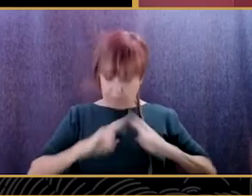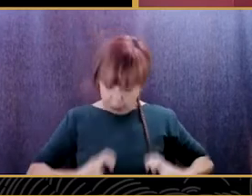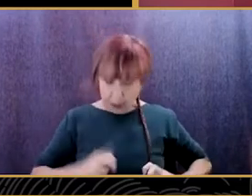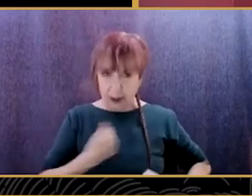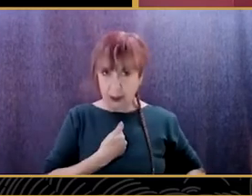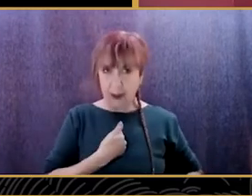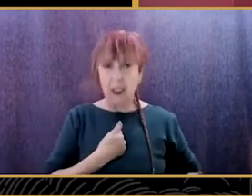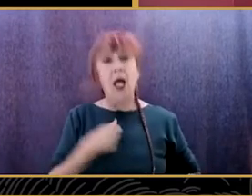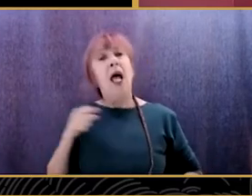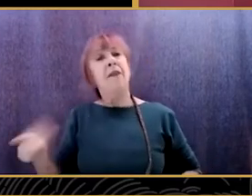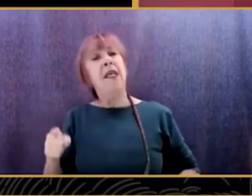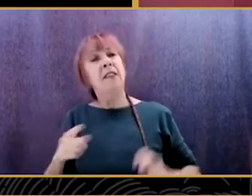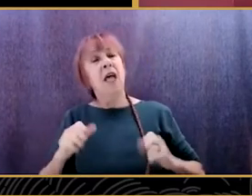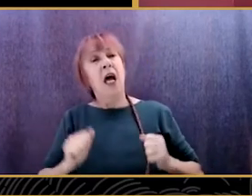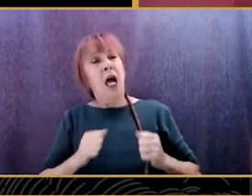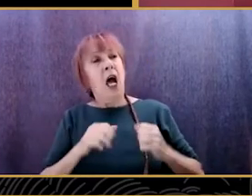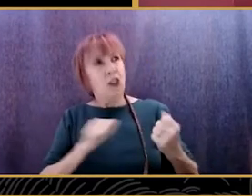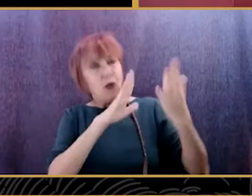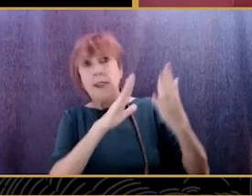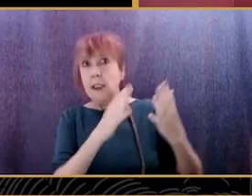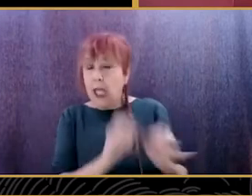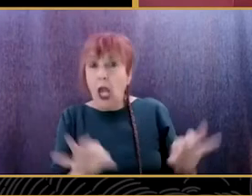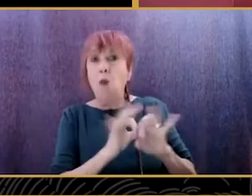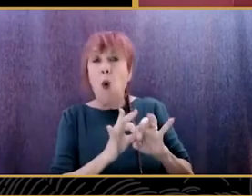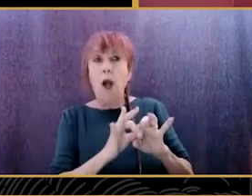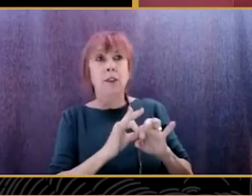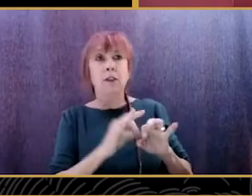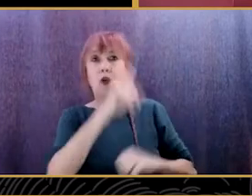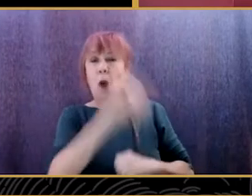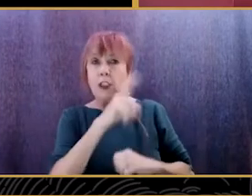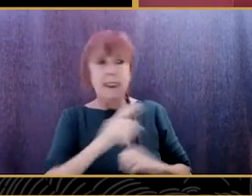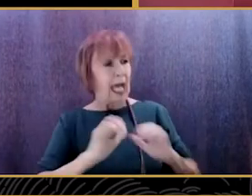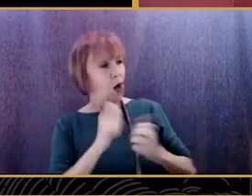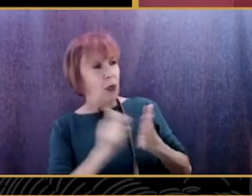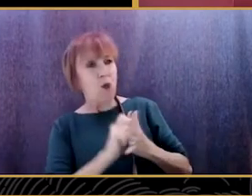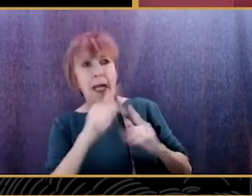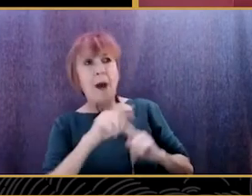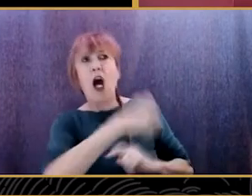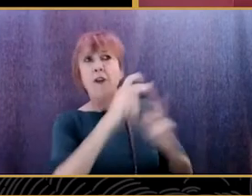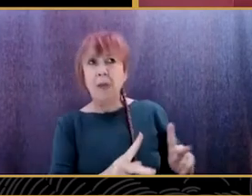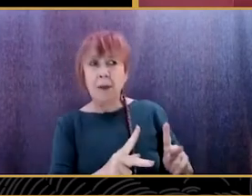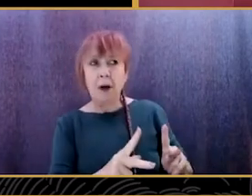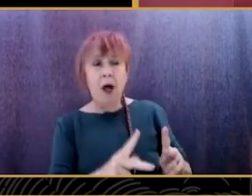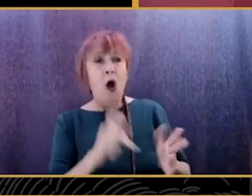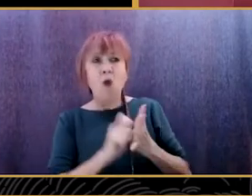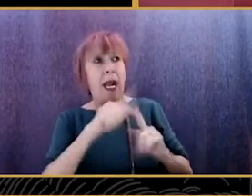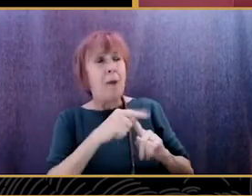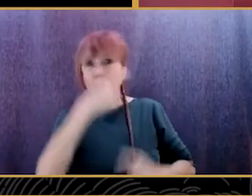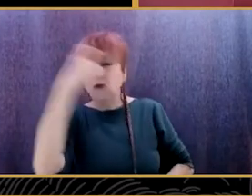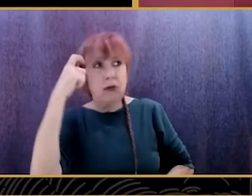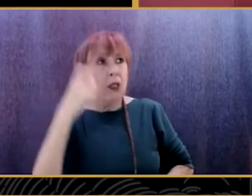some of the most important literary questions of our day. How do we write about other people? How do we write about violences and traumas we have not